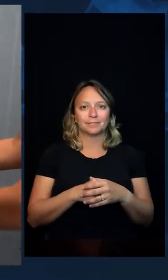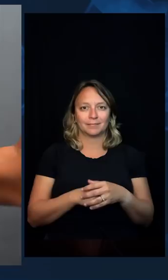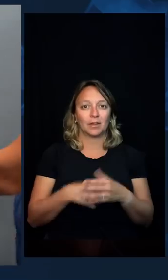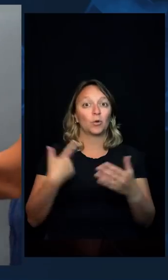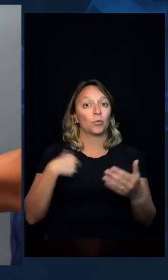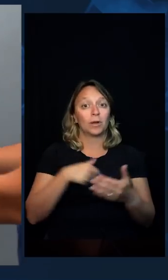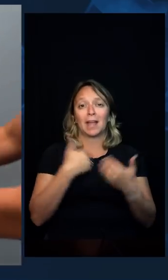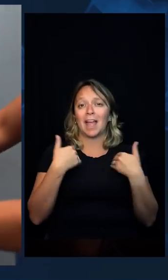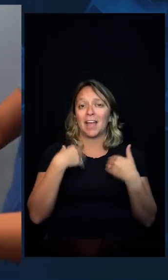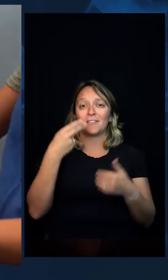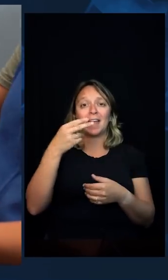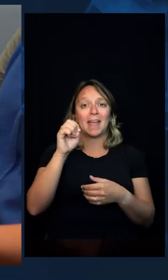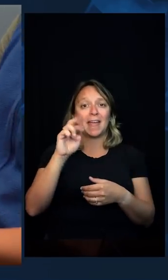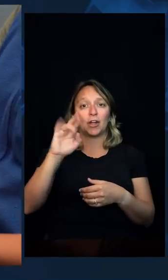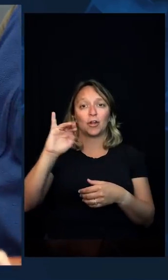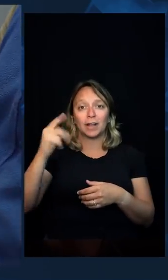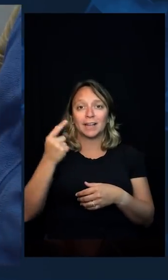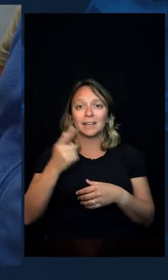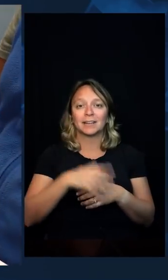we have herring.